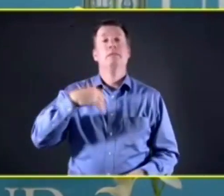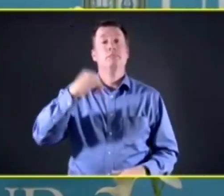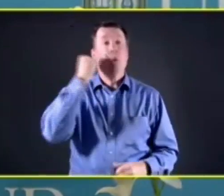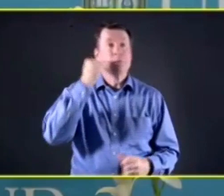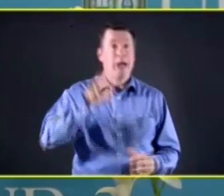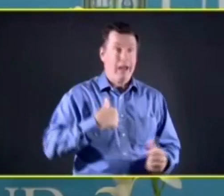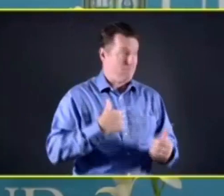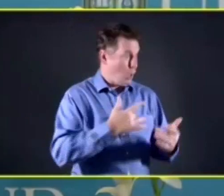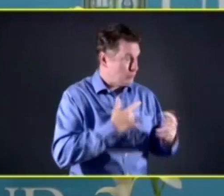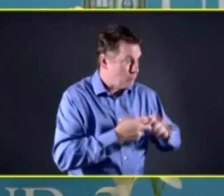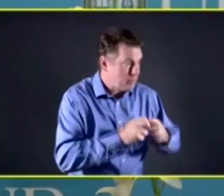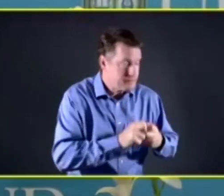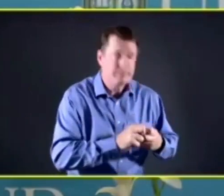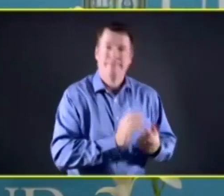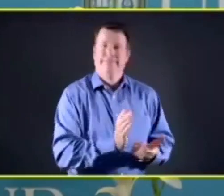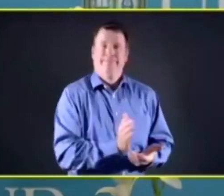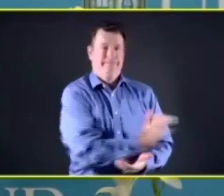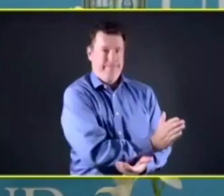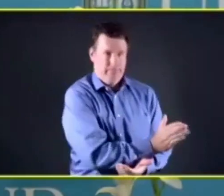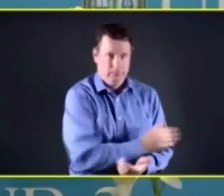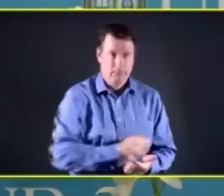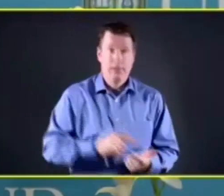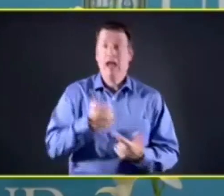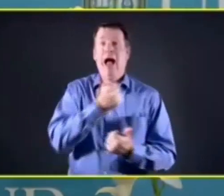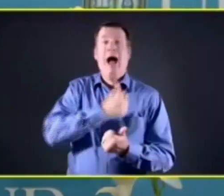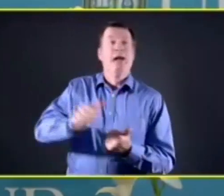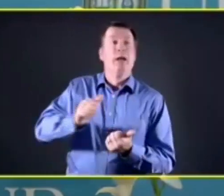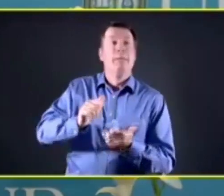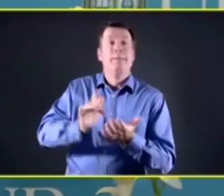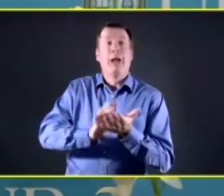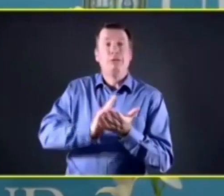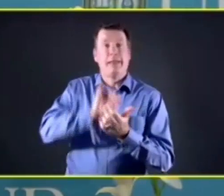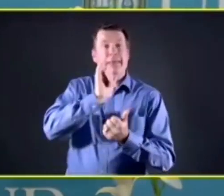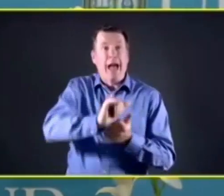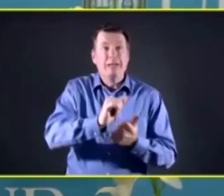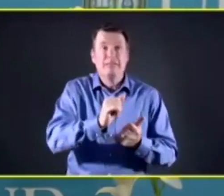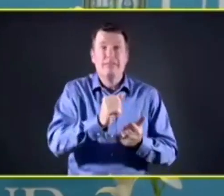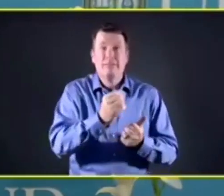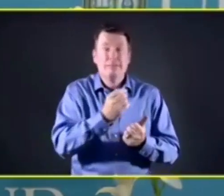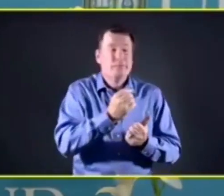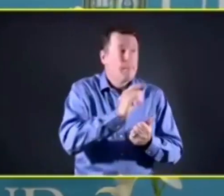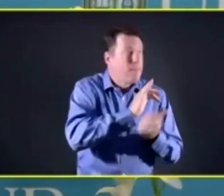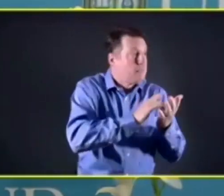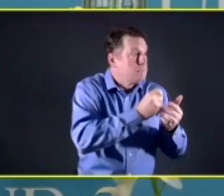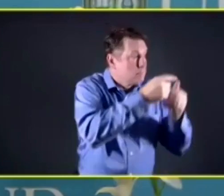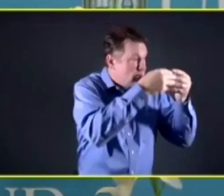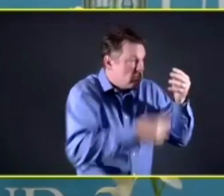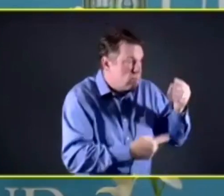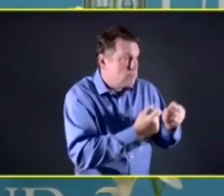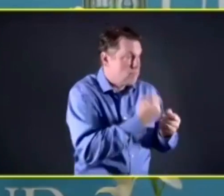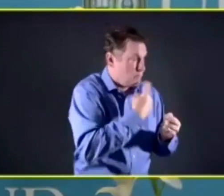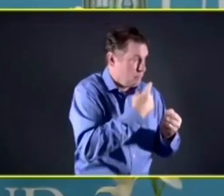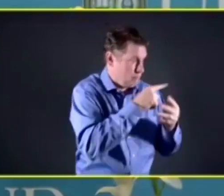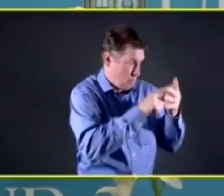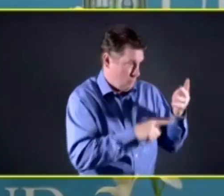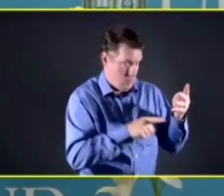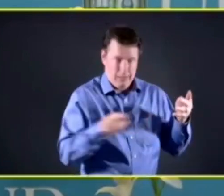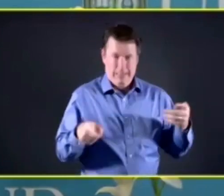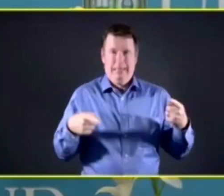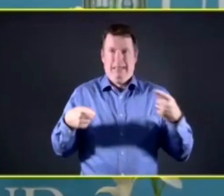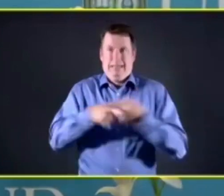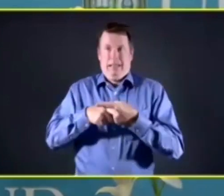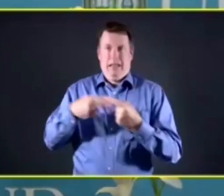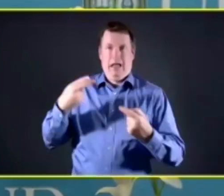with hydroxychloroquine and cause these heart arrhythmias that can be quite serious.